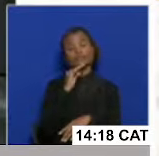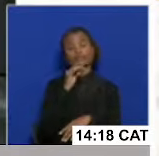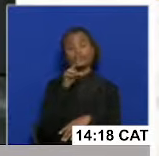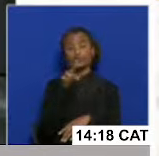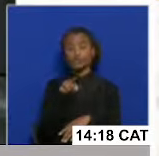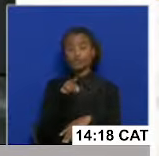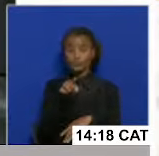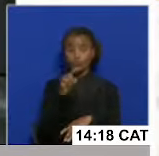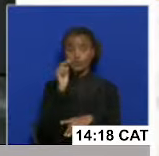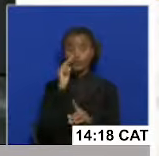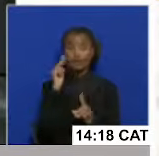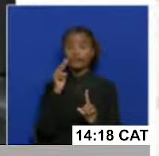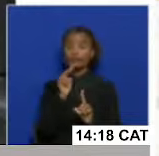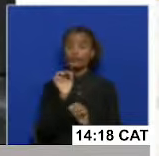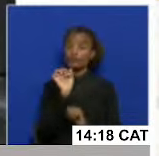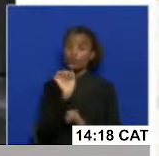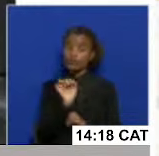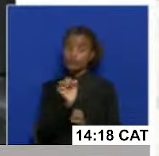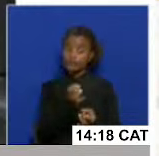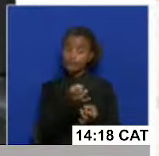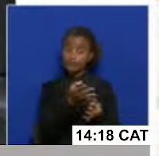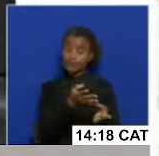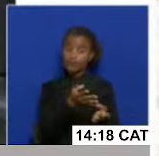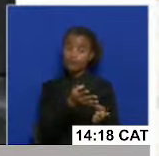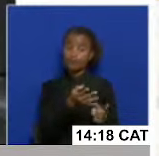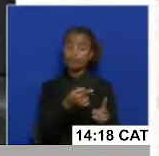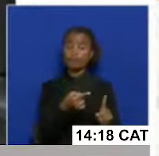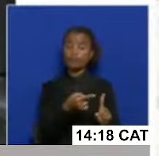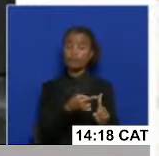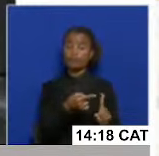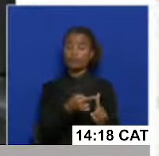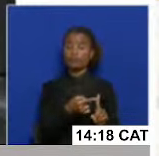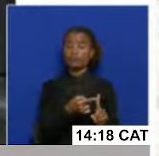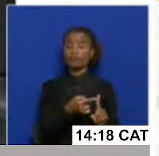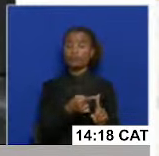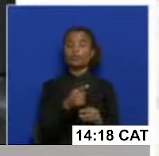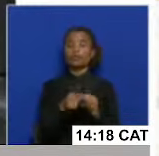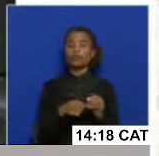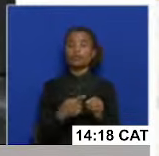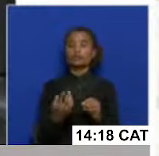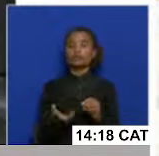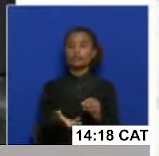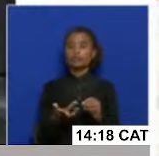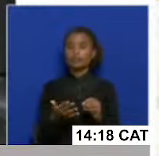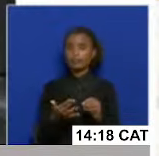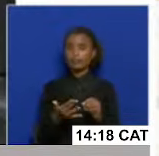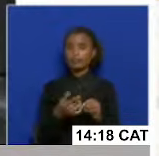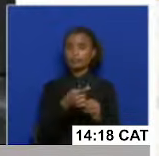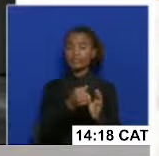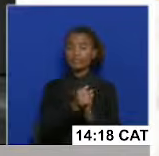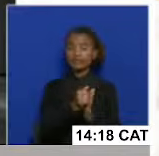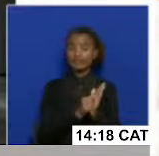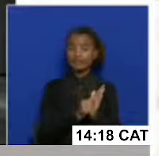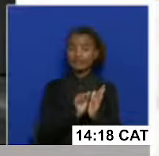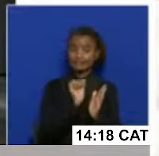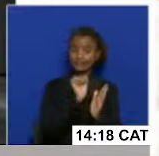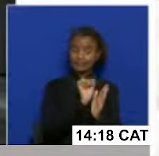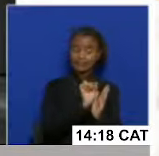to Officer Stolz about what she should put into that statement. Is that right?